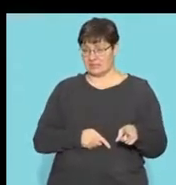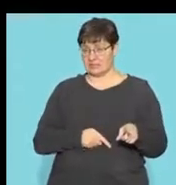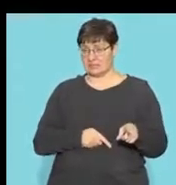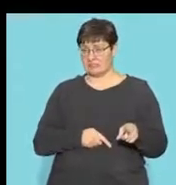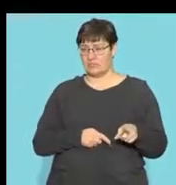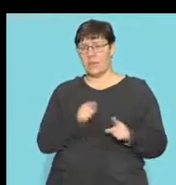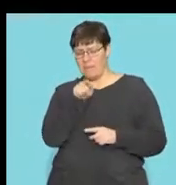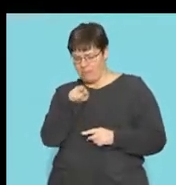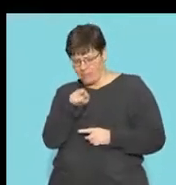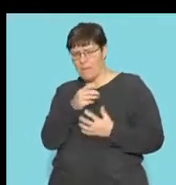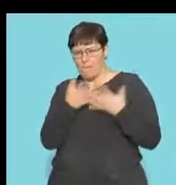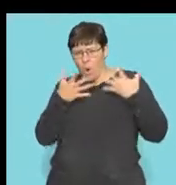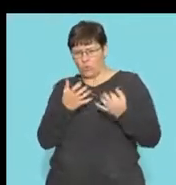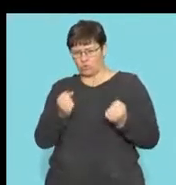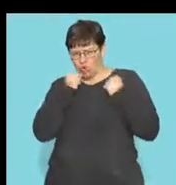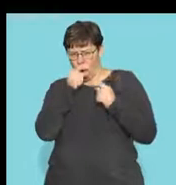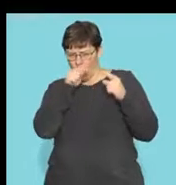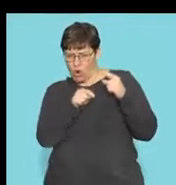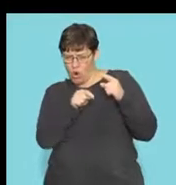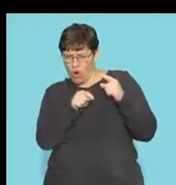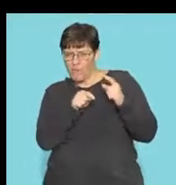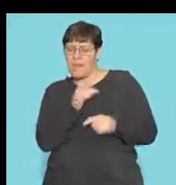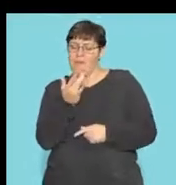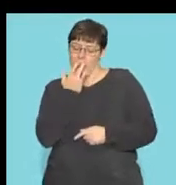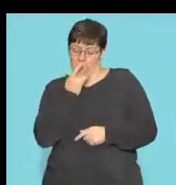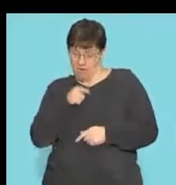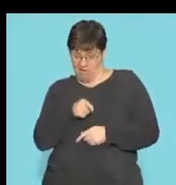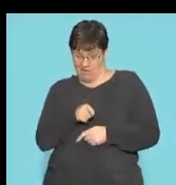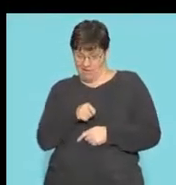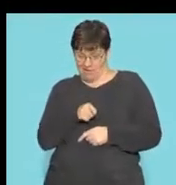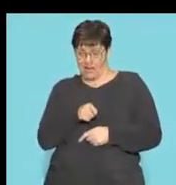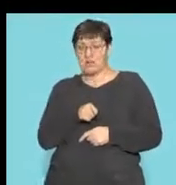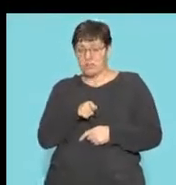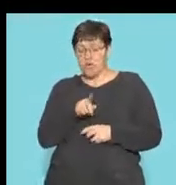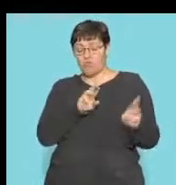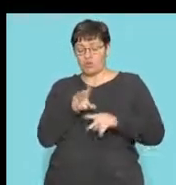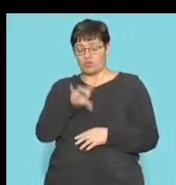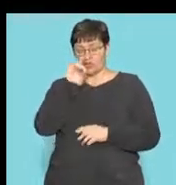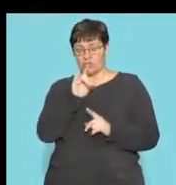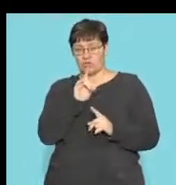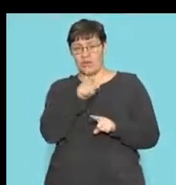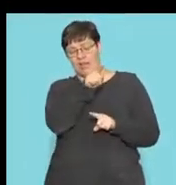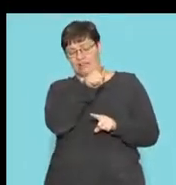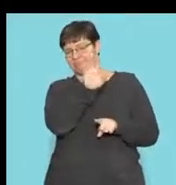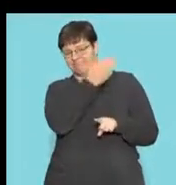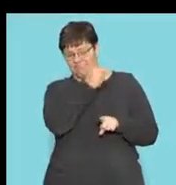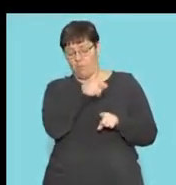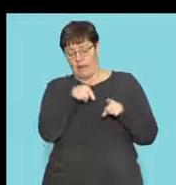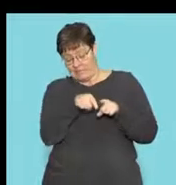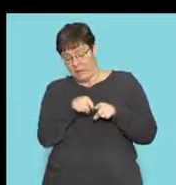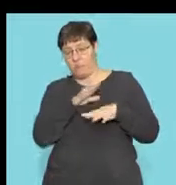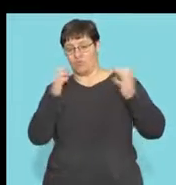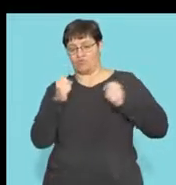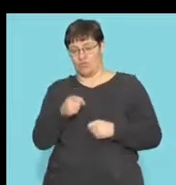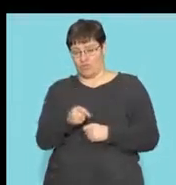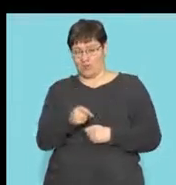This one is slightly stronger, so it's going to be preferred. So this reaction is chosen above that reaction,